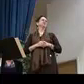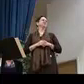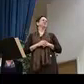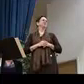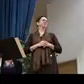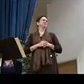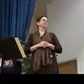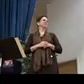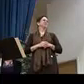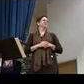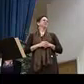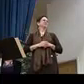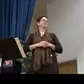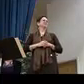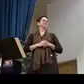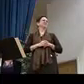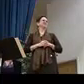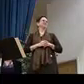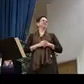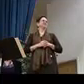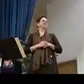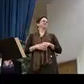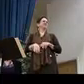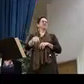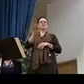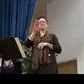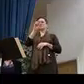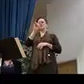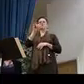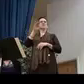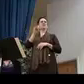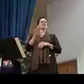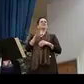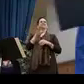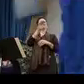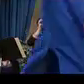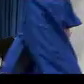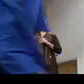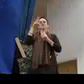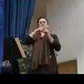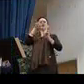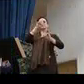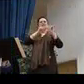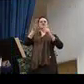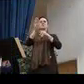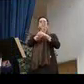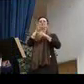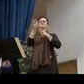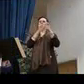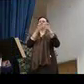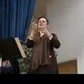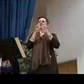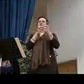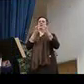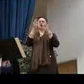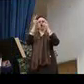Very good. Associate of Applied Science, Business Administration Management, honors.